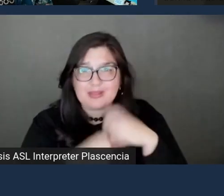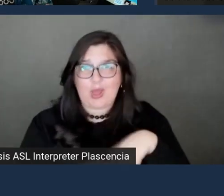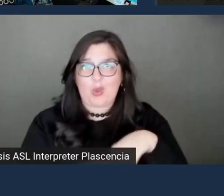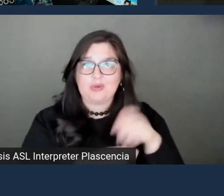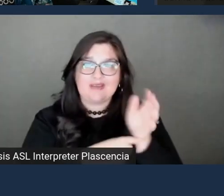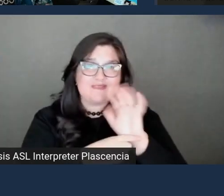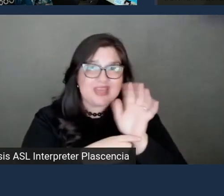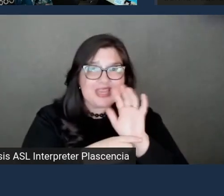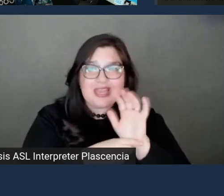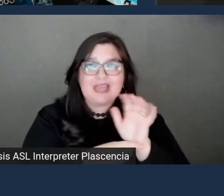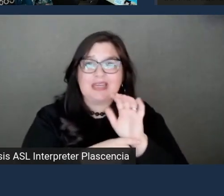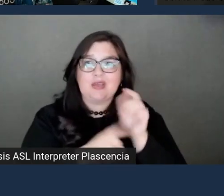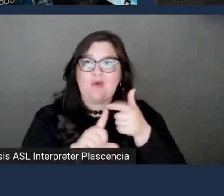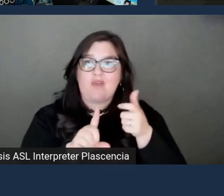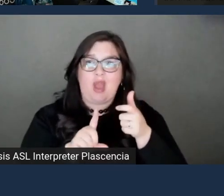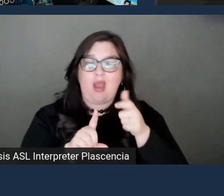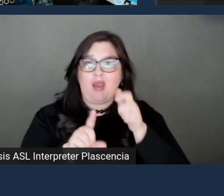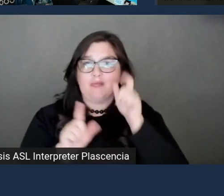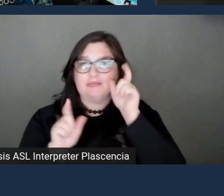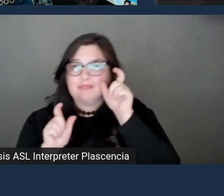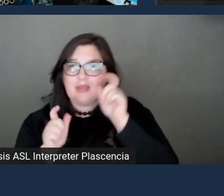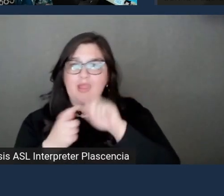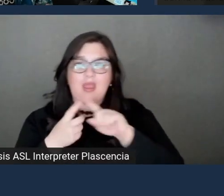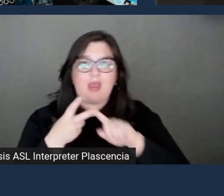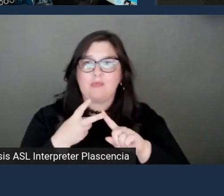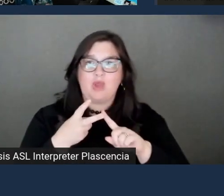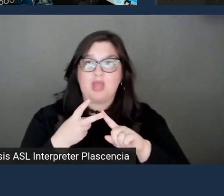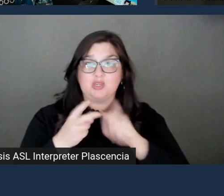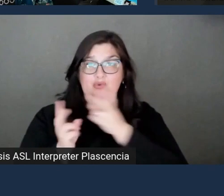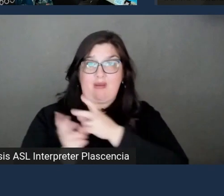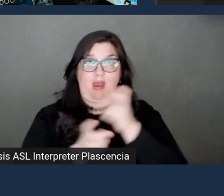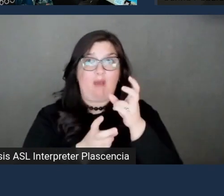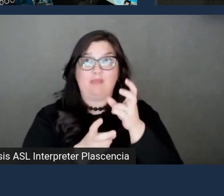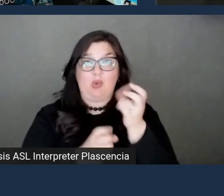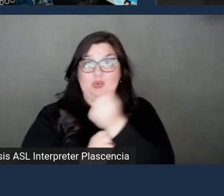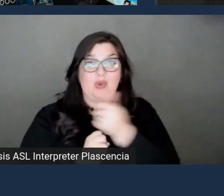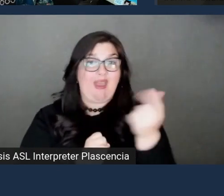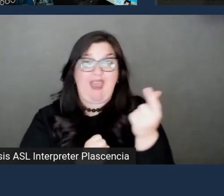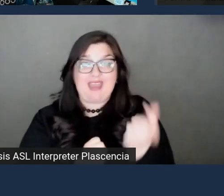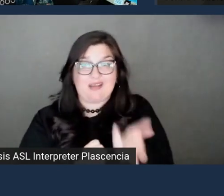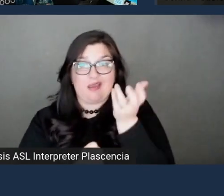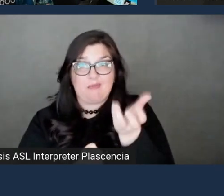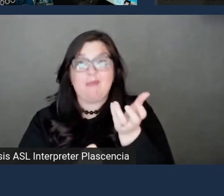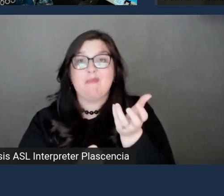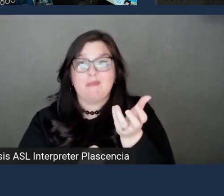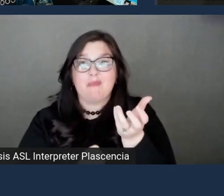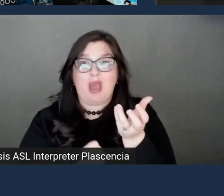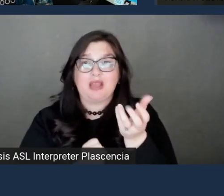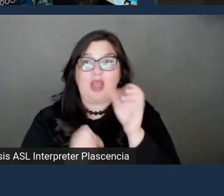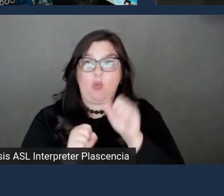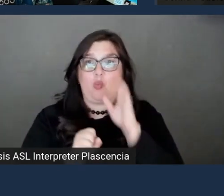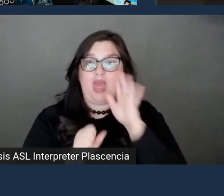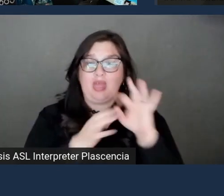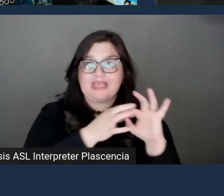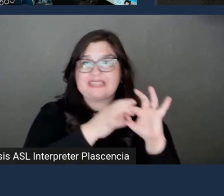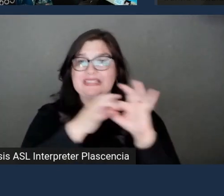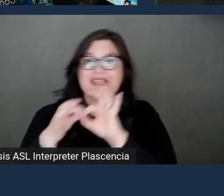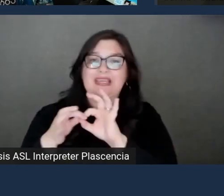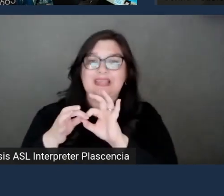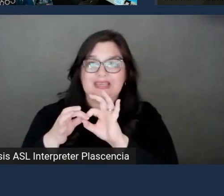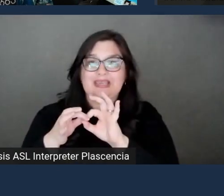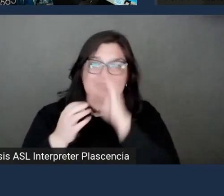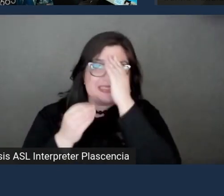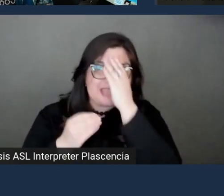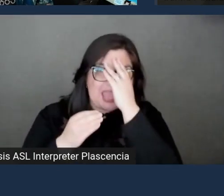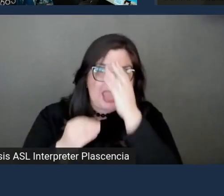your cam to any bucket in the world, and then we're going to sync that data with that cross-region replication technology, which